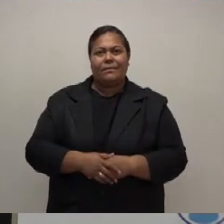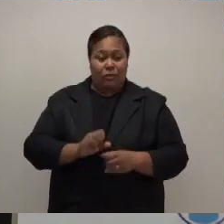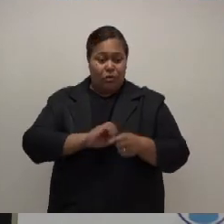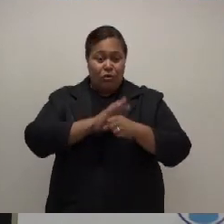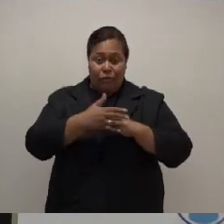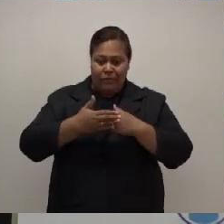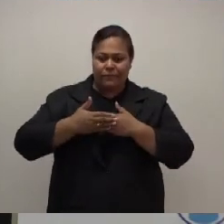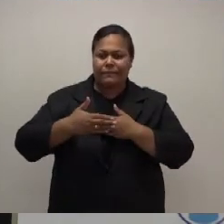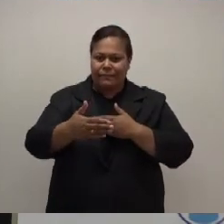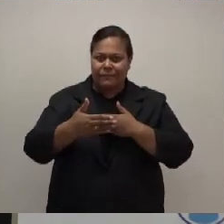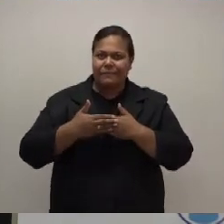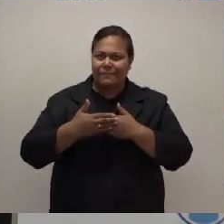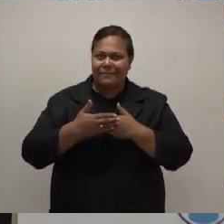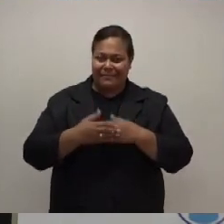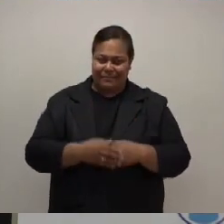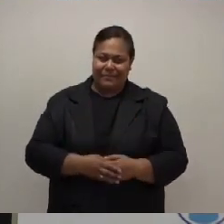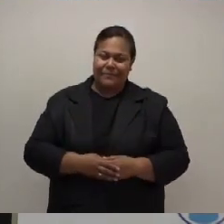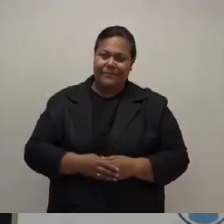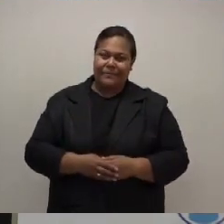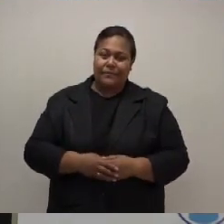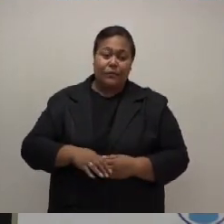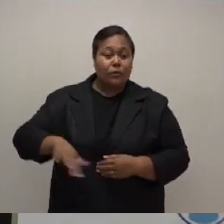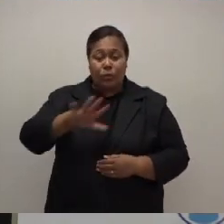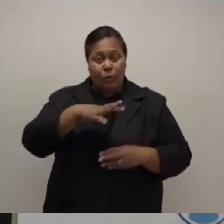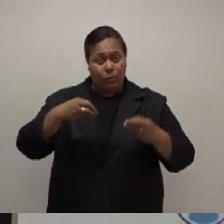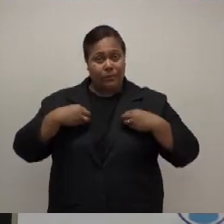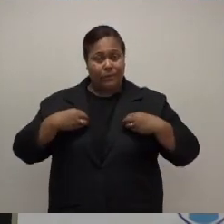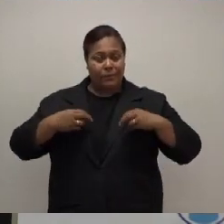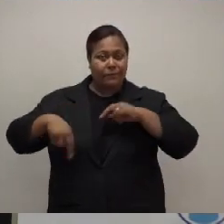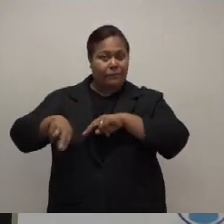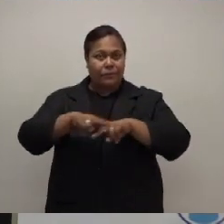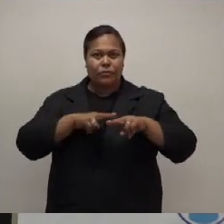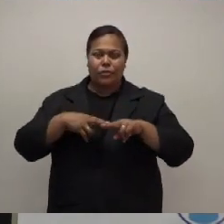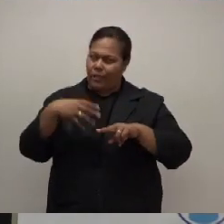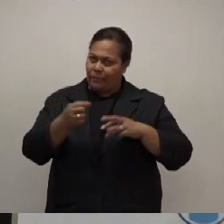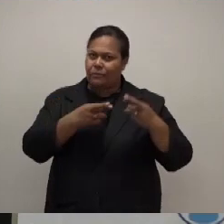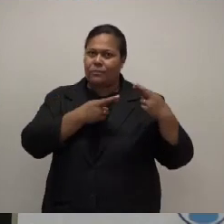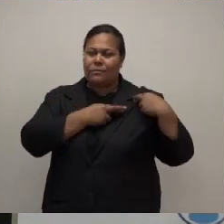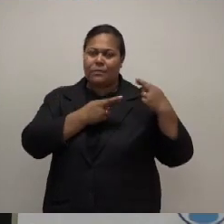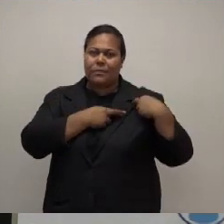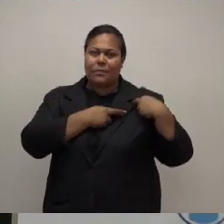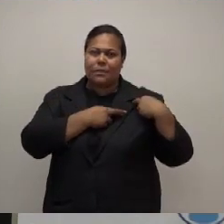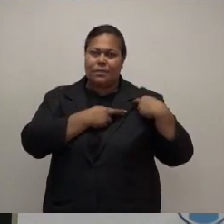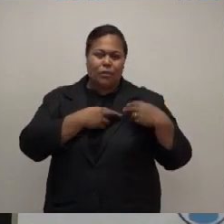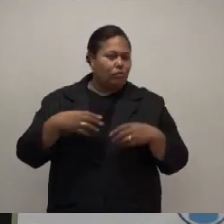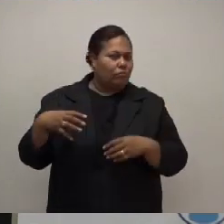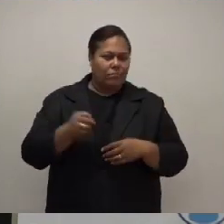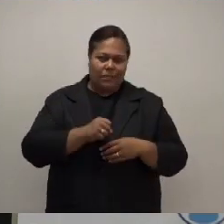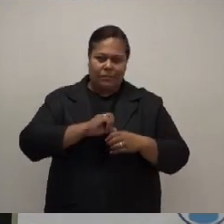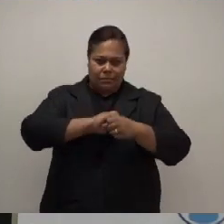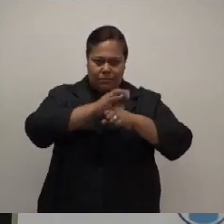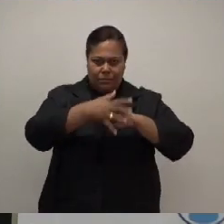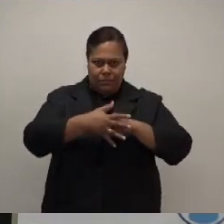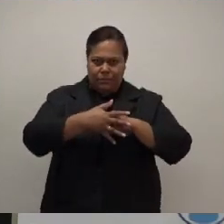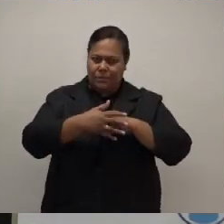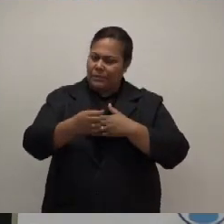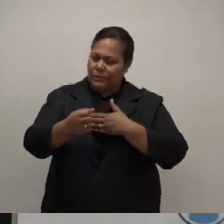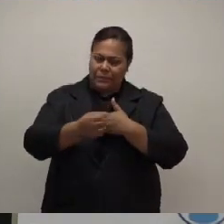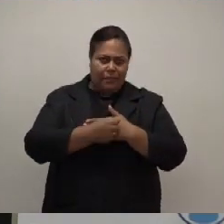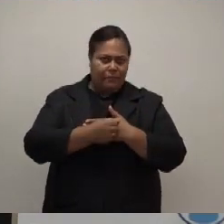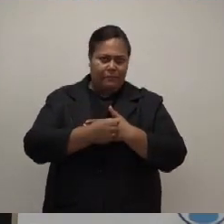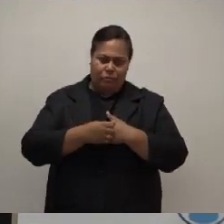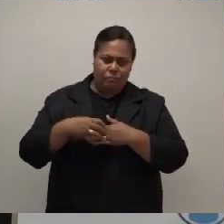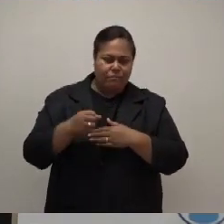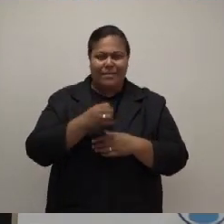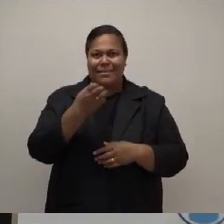operations. Every business in Fiji has the responsibility of adhering to our COVID-safe protocols,